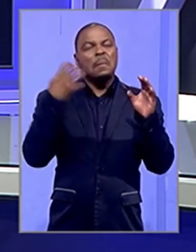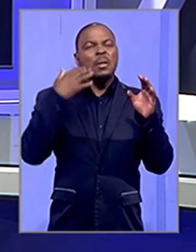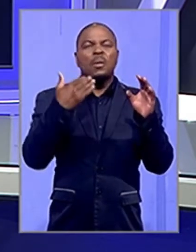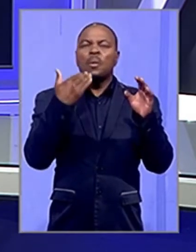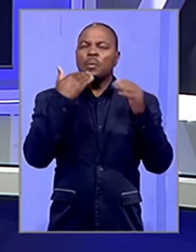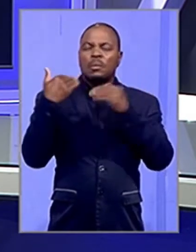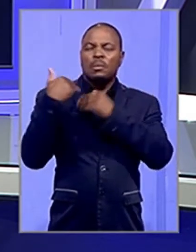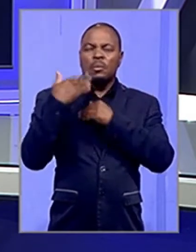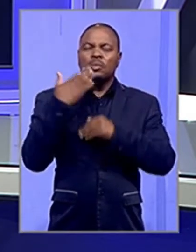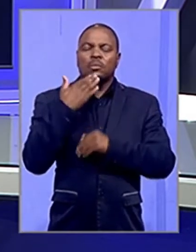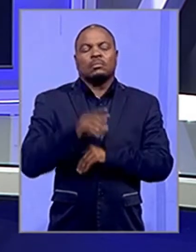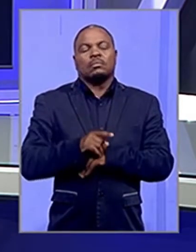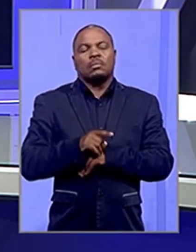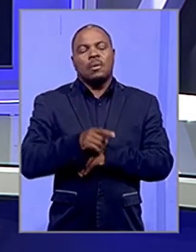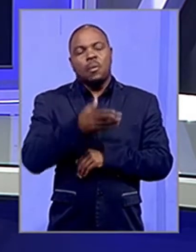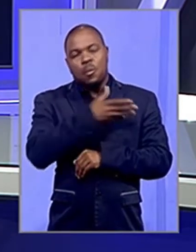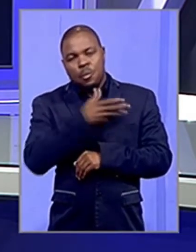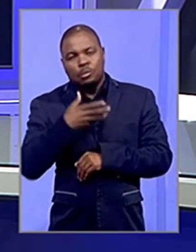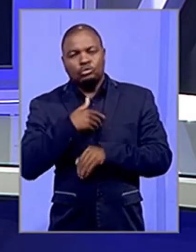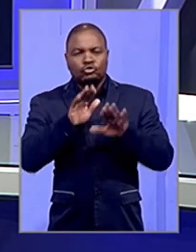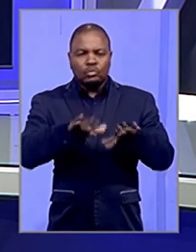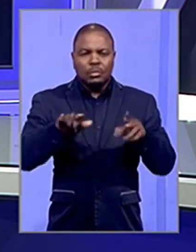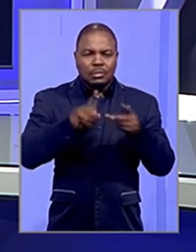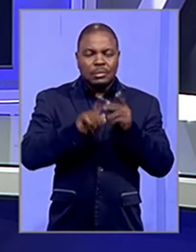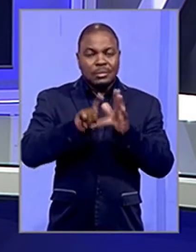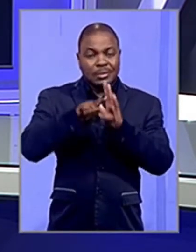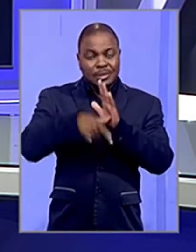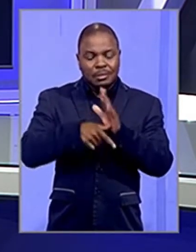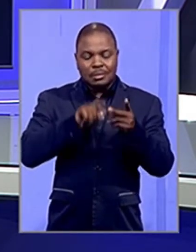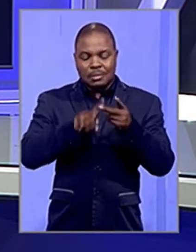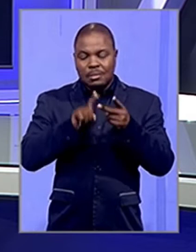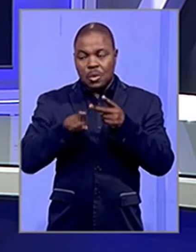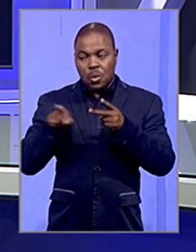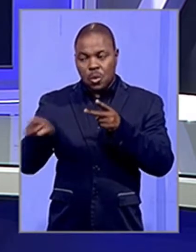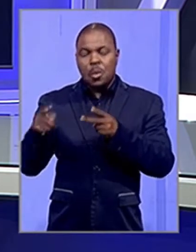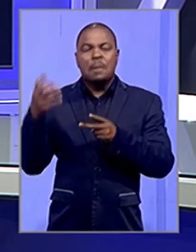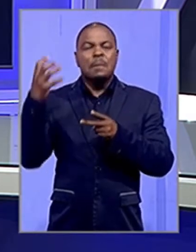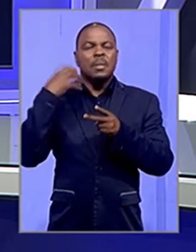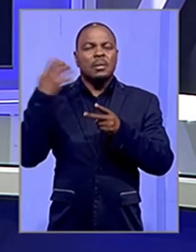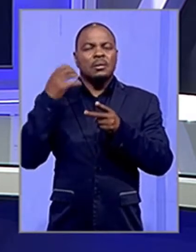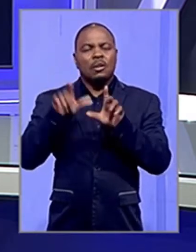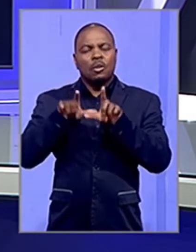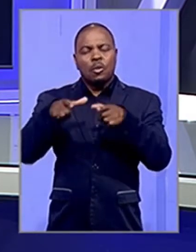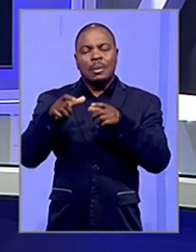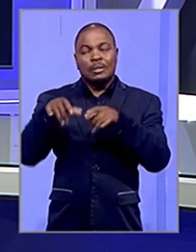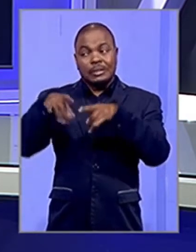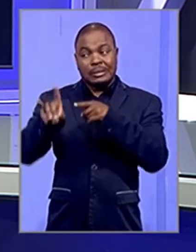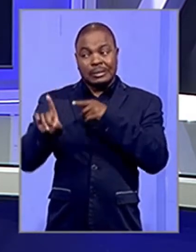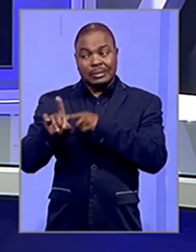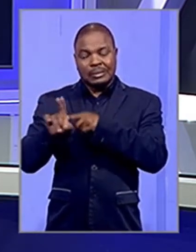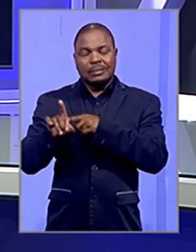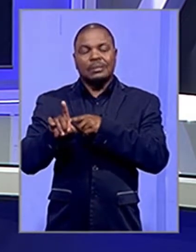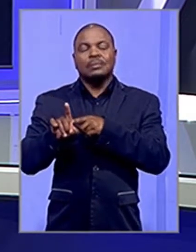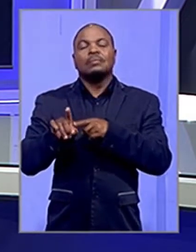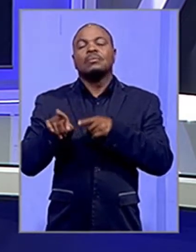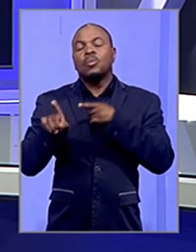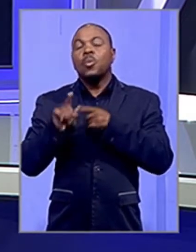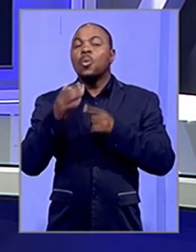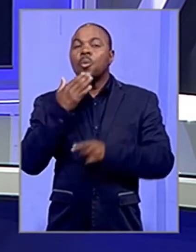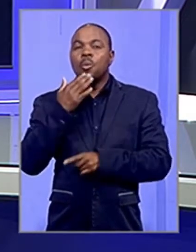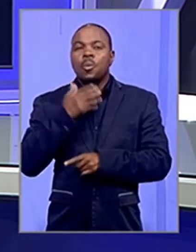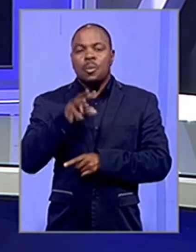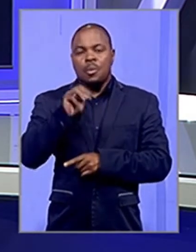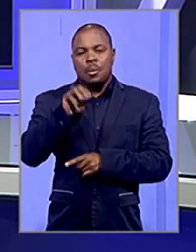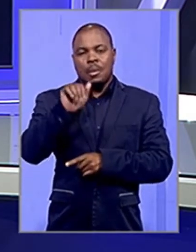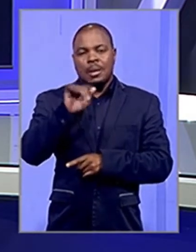le batho ba ba nang le bogole yo gape leng monnasetulo wa komiti ya ditona e malebana le tiriso dikgoka ya bong Maite Nkoana